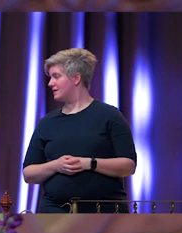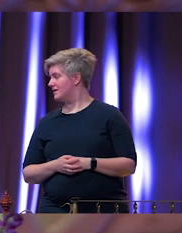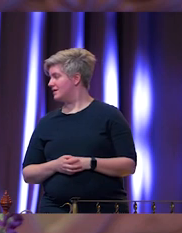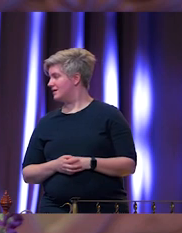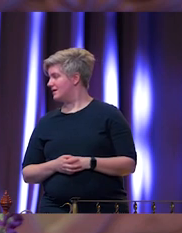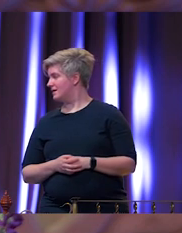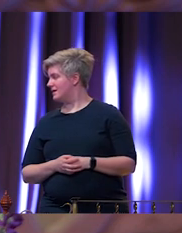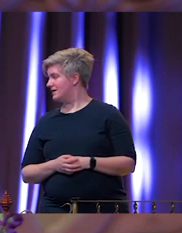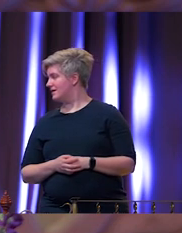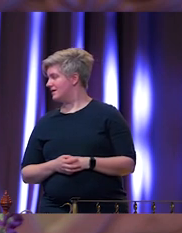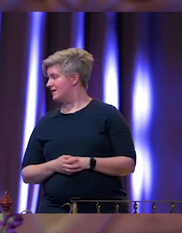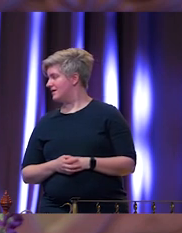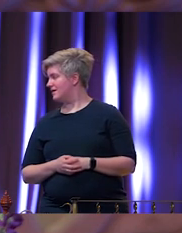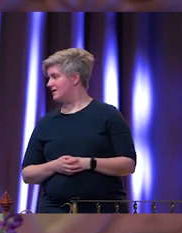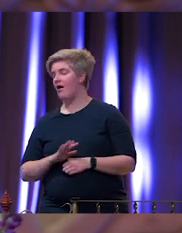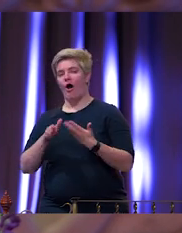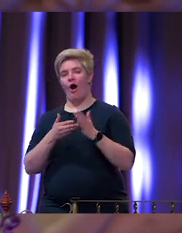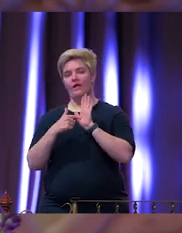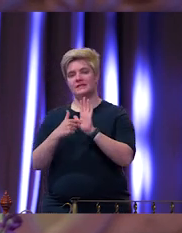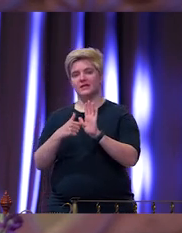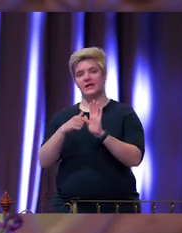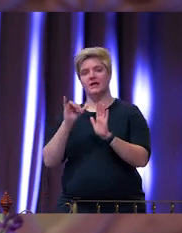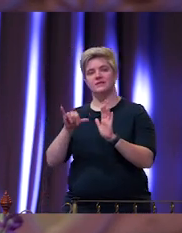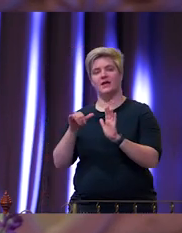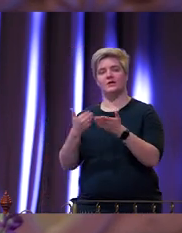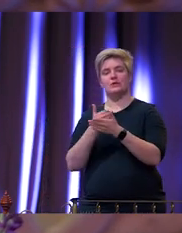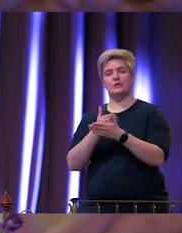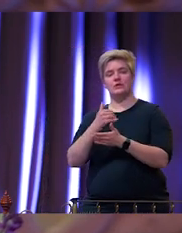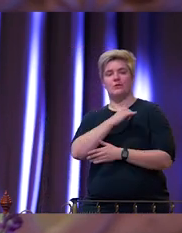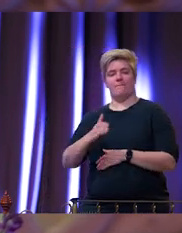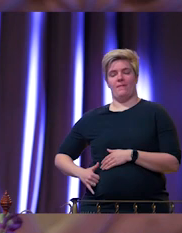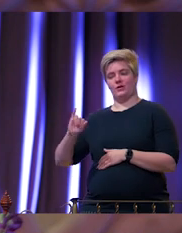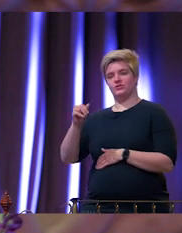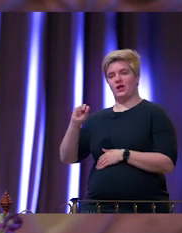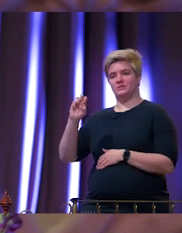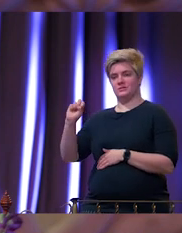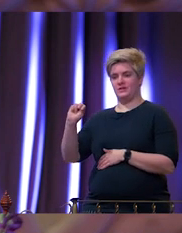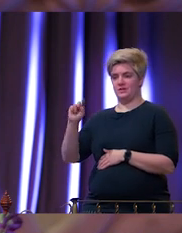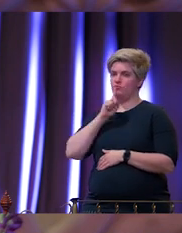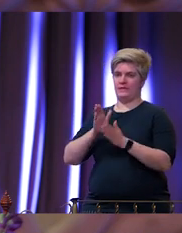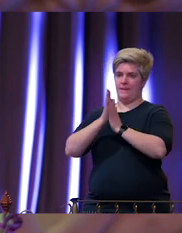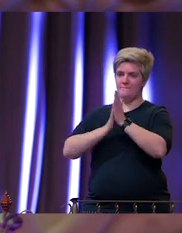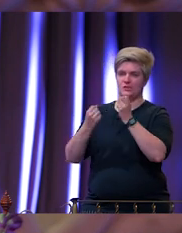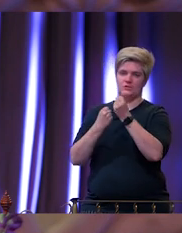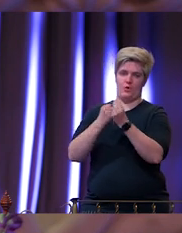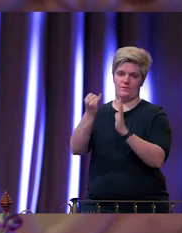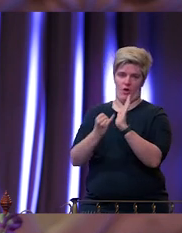we've had, all indications is that Mayor-elect Johnson is also a really impassioned supporter of the